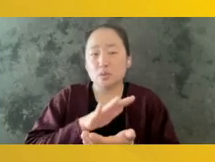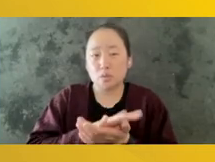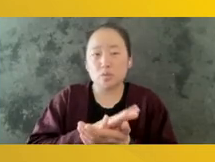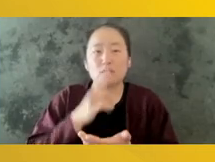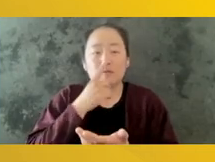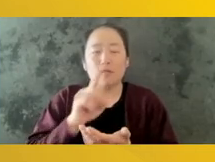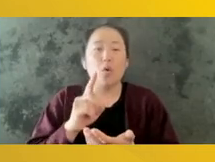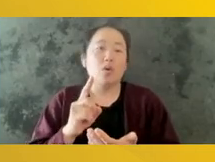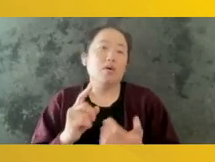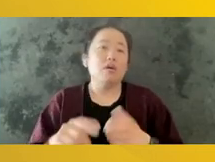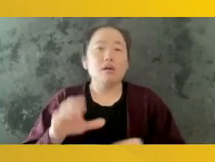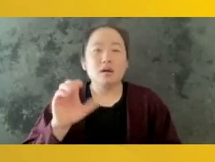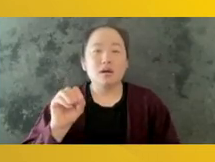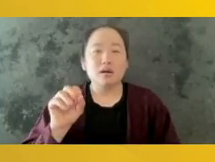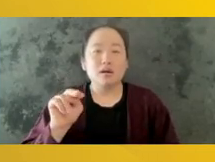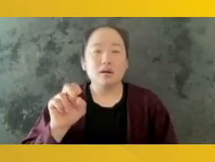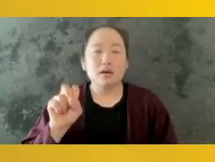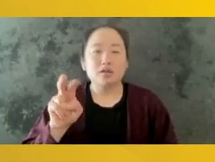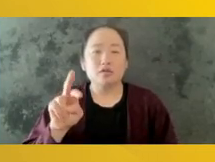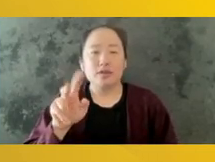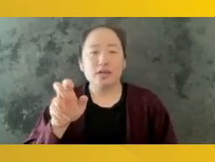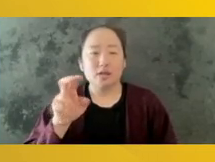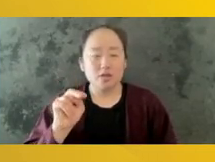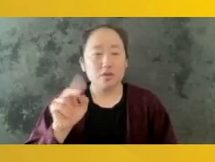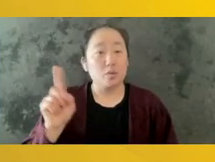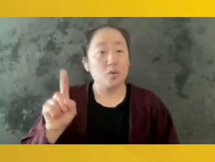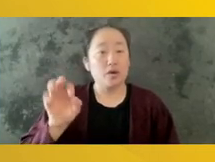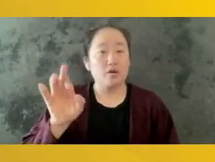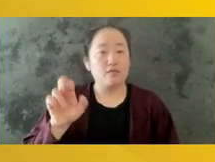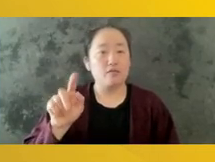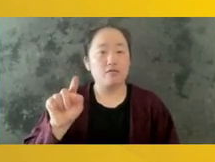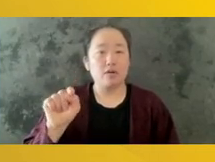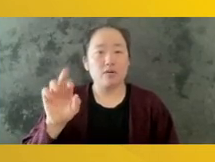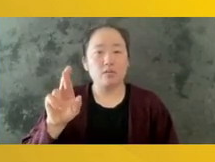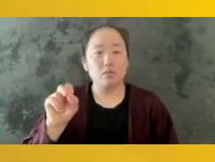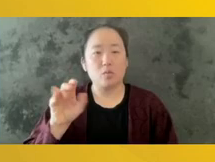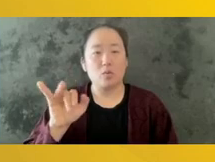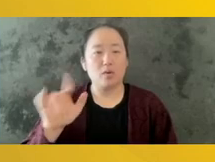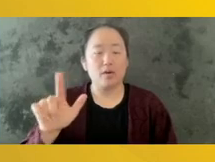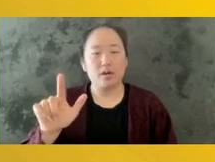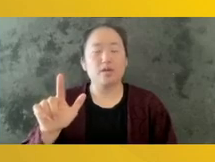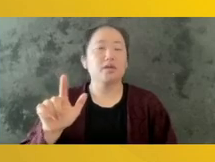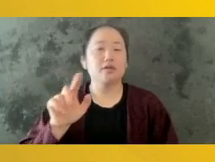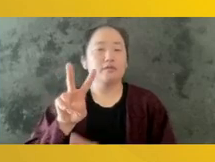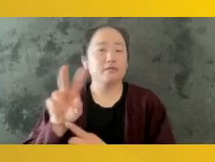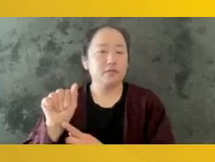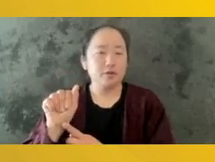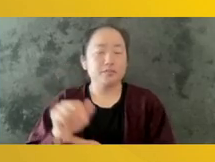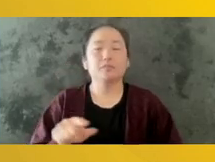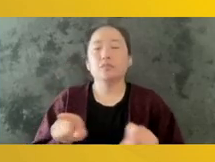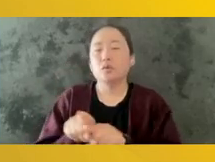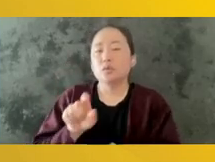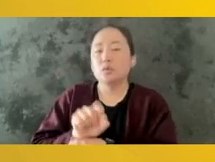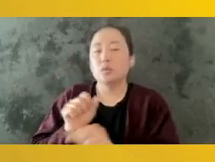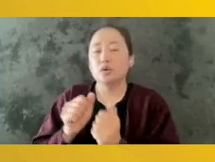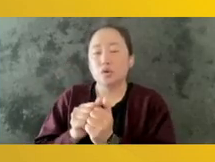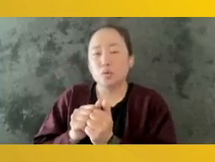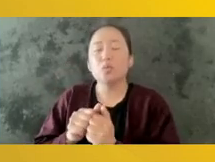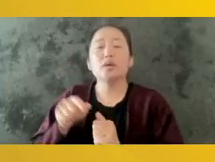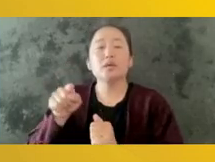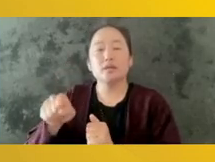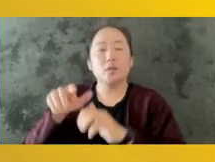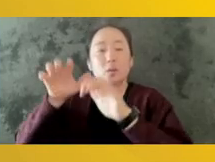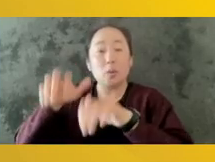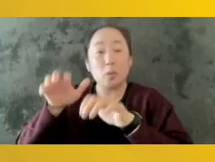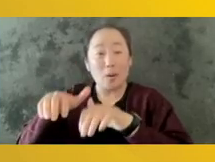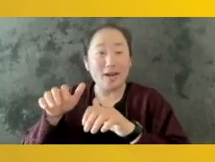is located in Front Royal, Virginia. I then also worked with the Smithsonian Marine Station in Fort Pierce, Florida,